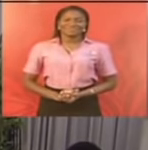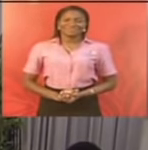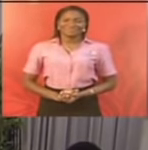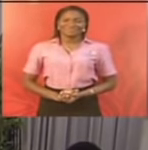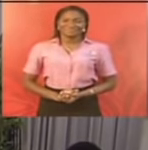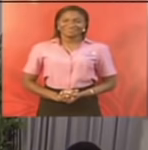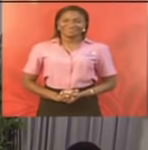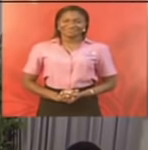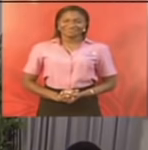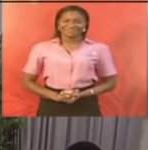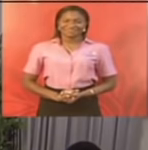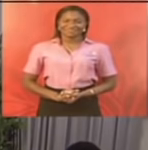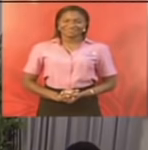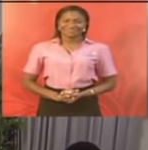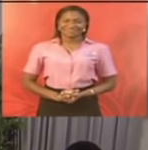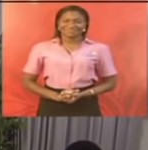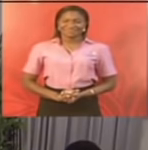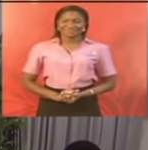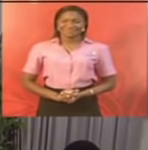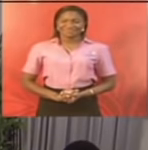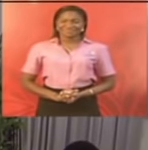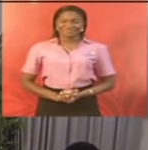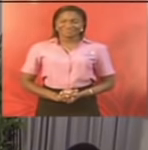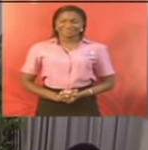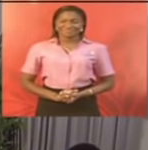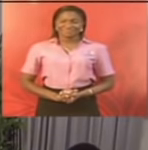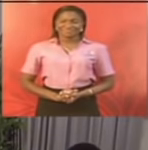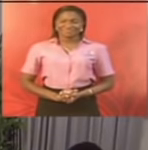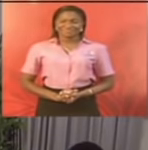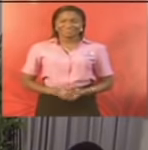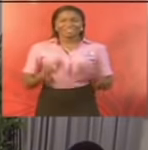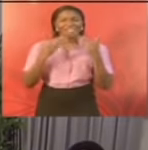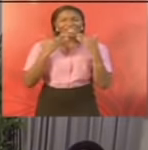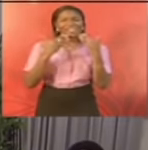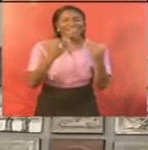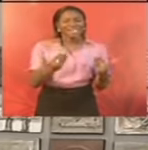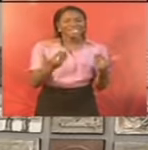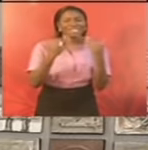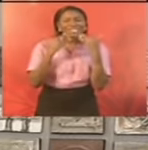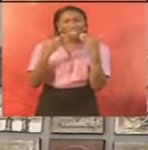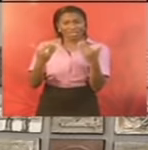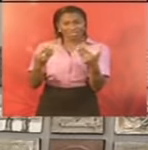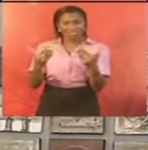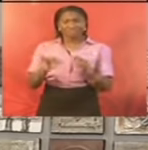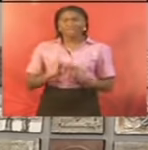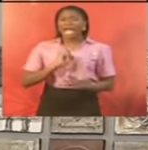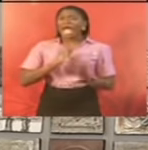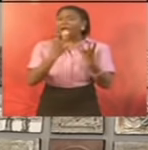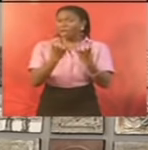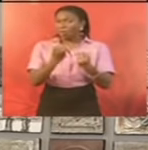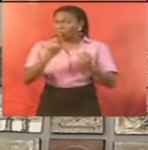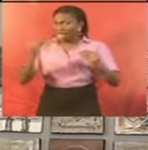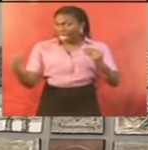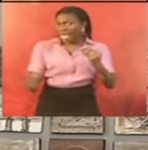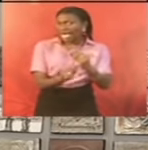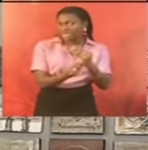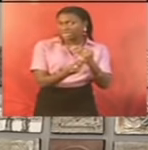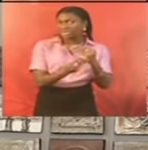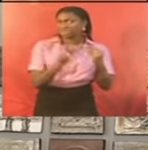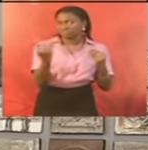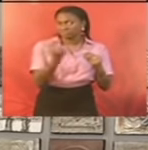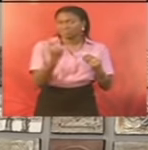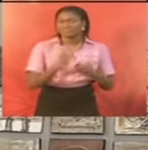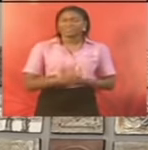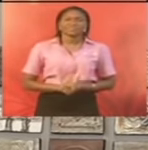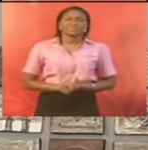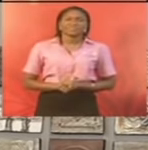CNC3 Guardian Media, and Dr. Hines will respond. Okay, thank you, Ms. Alcantara. If I may, I just want to tack on an epidemiologic perspective